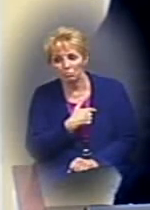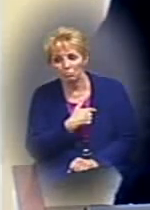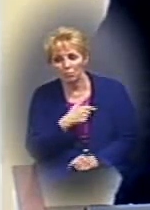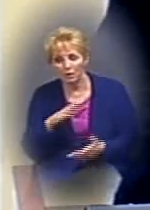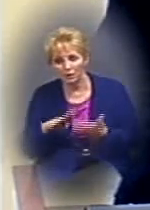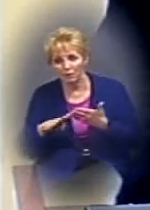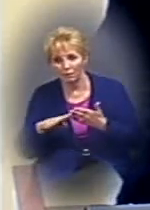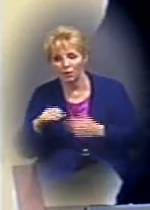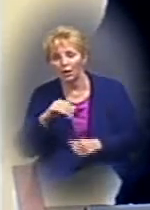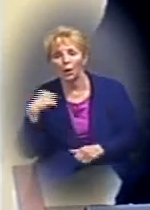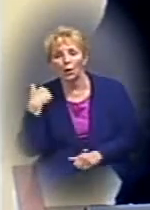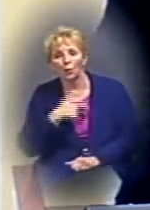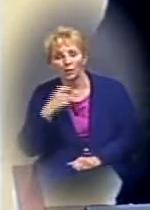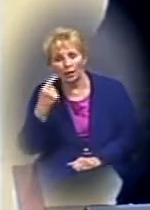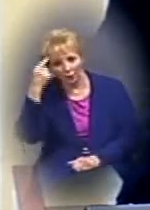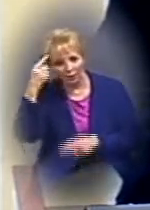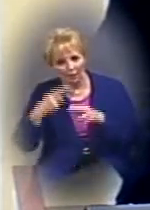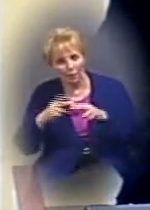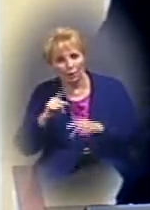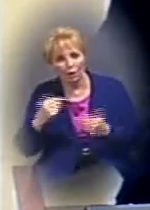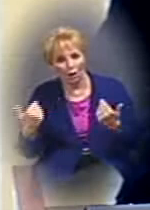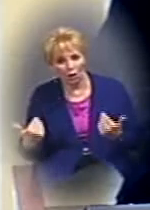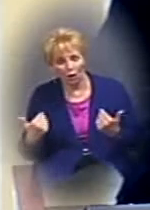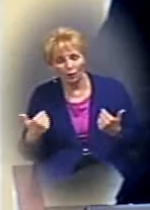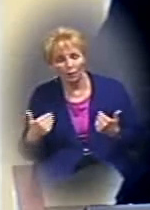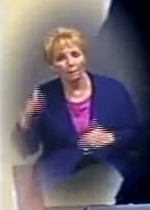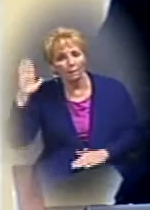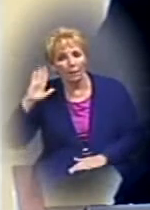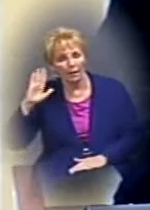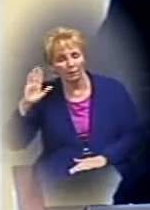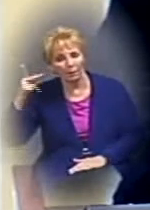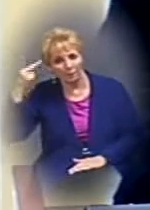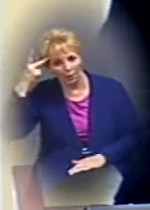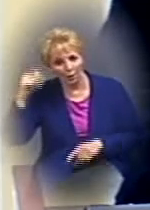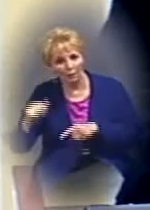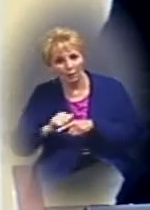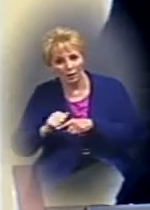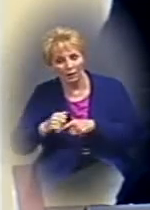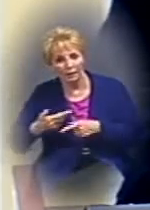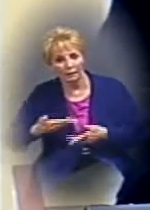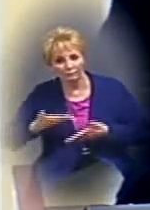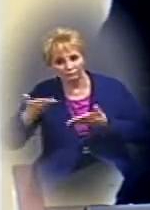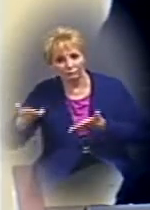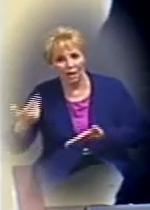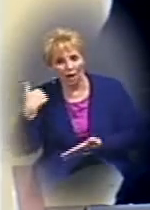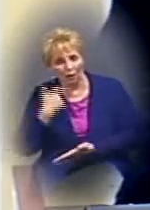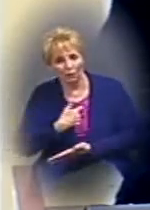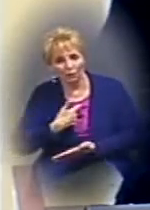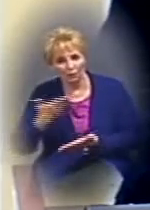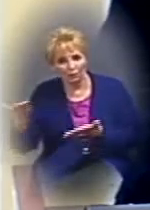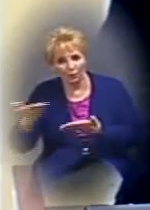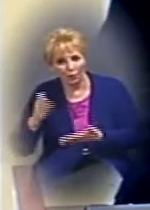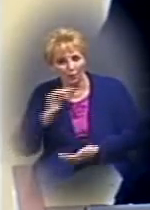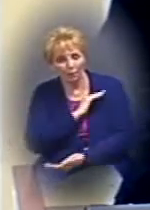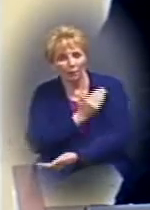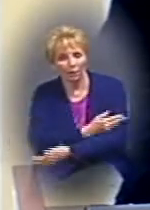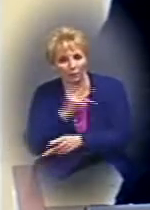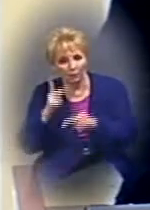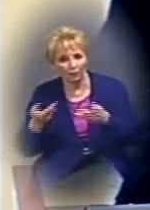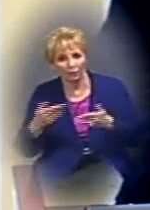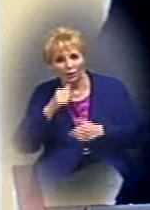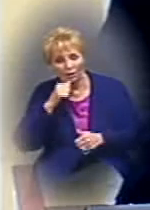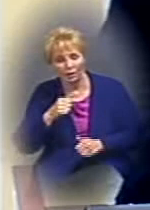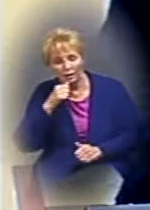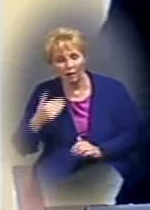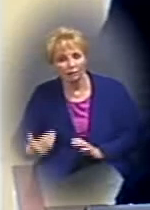Fellow citizens, we need to think about where the current and past political practices are taking us. We bring to power folks who are counterproductive